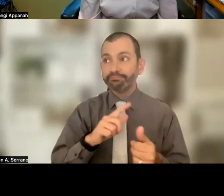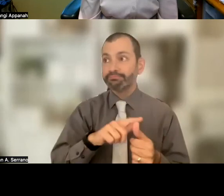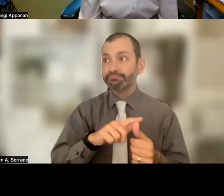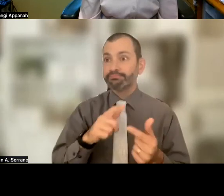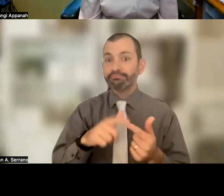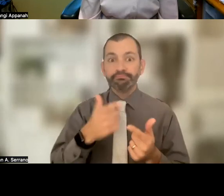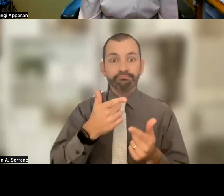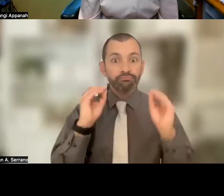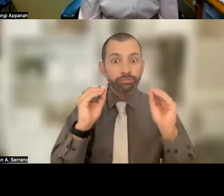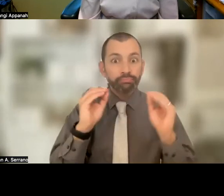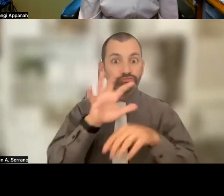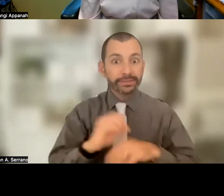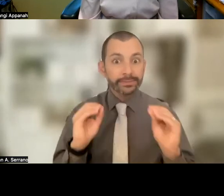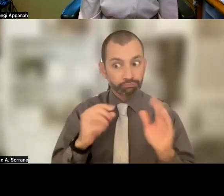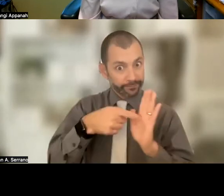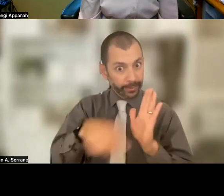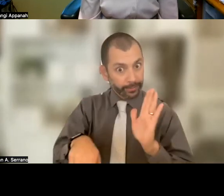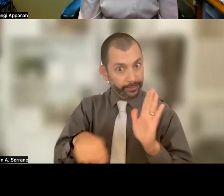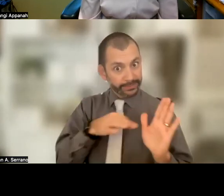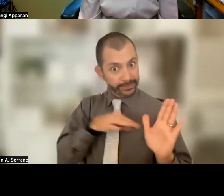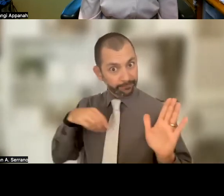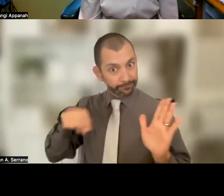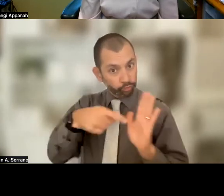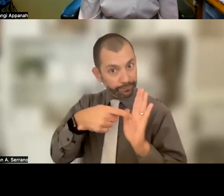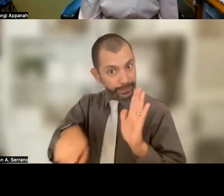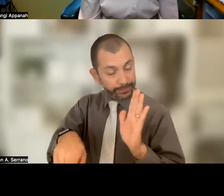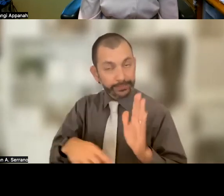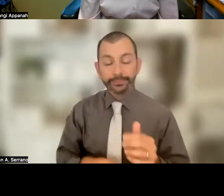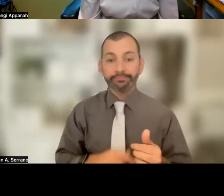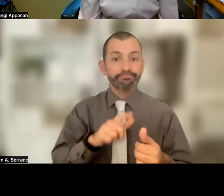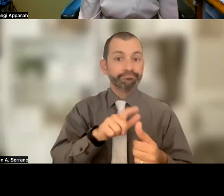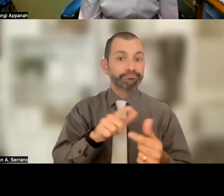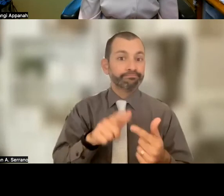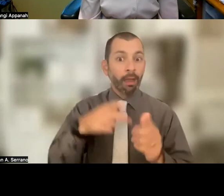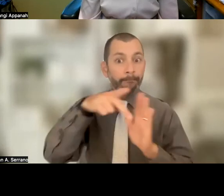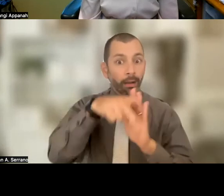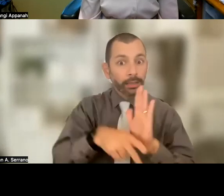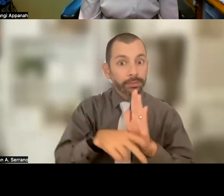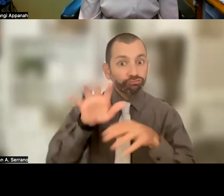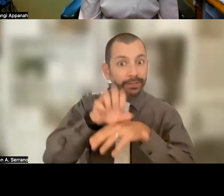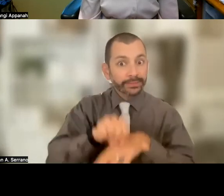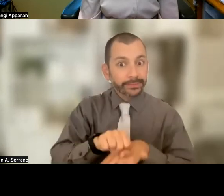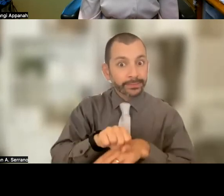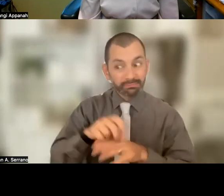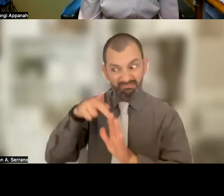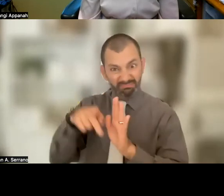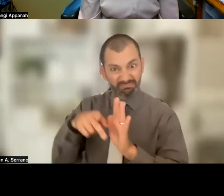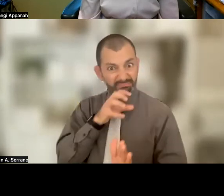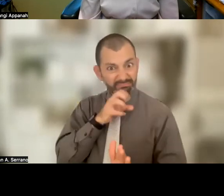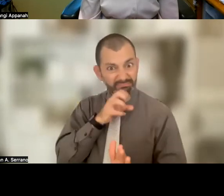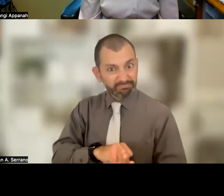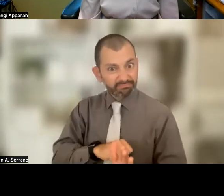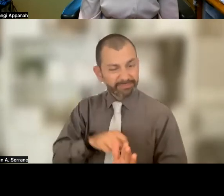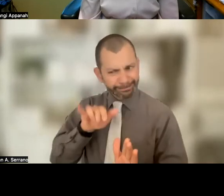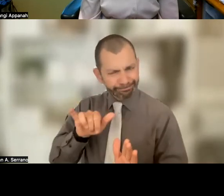reflective of the students? Do they see themselves in those materials? What about the instruction we're using? Are staff reflected there? What are the policies